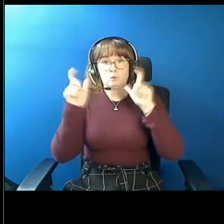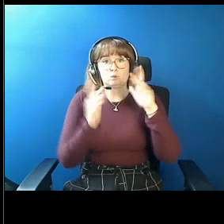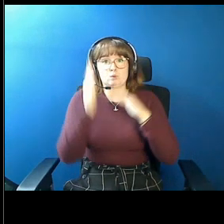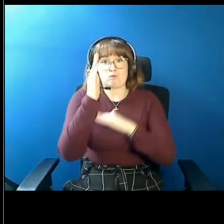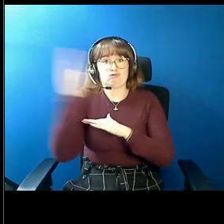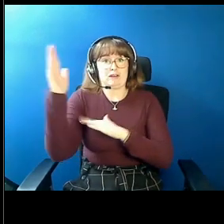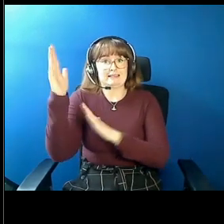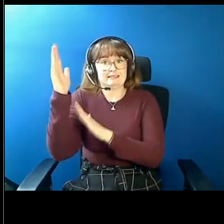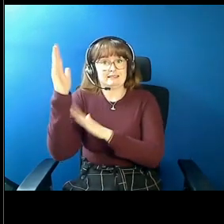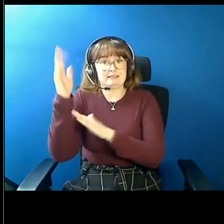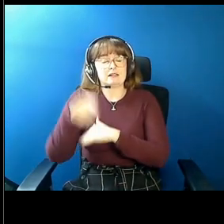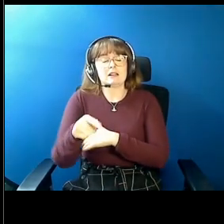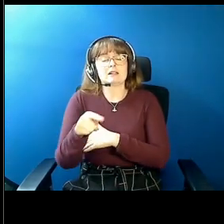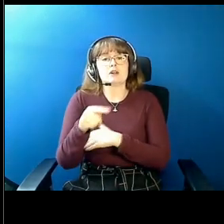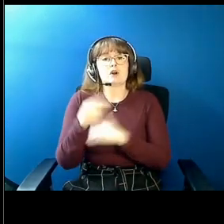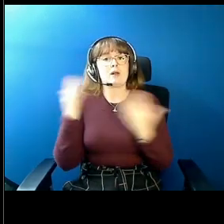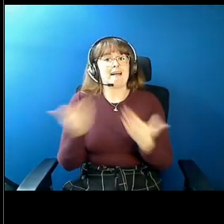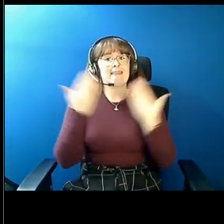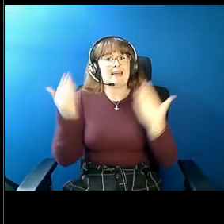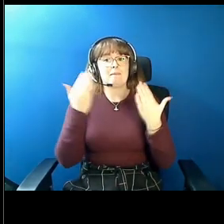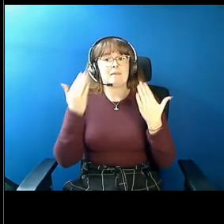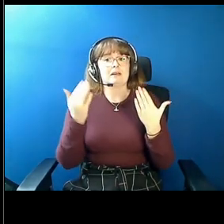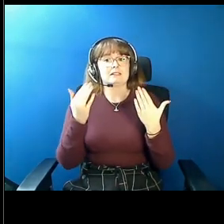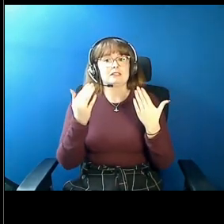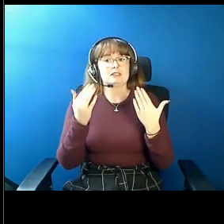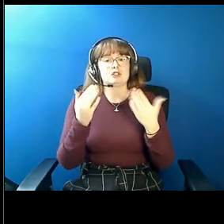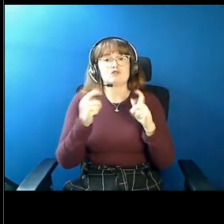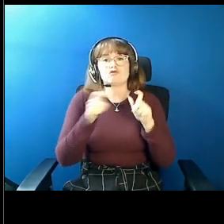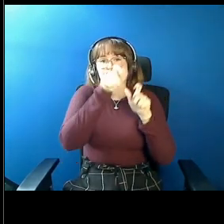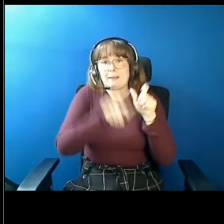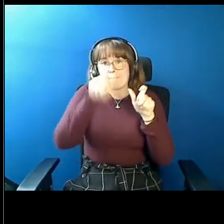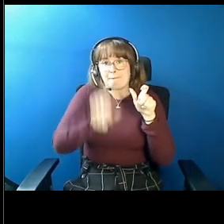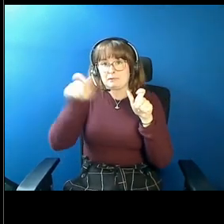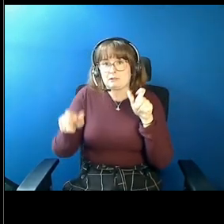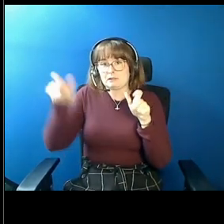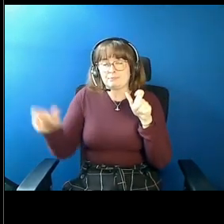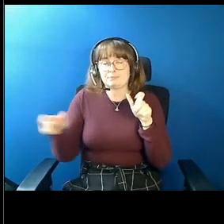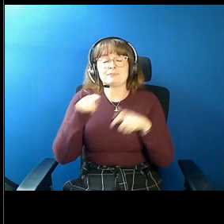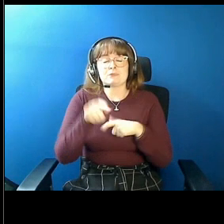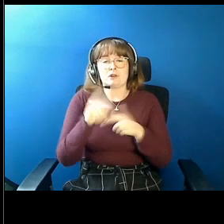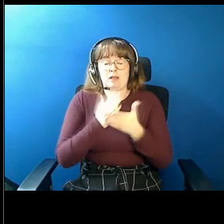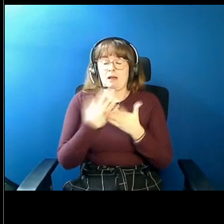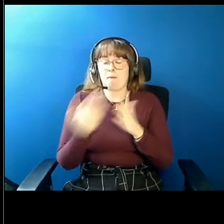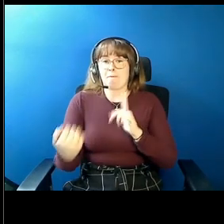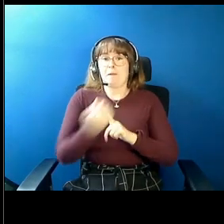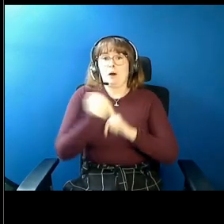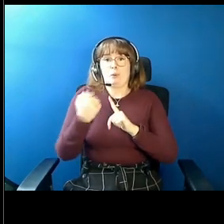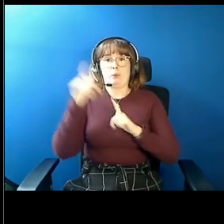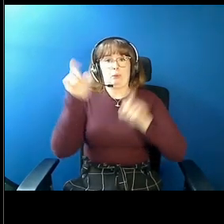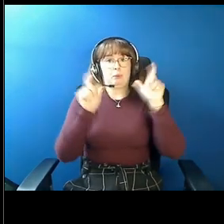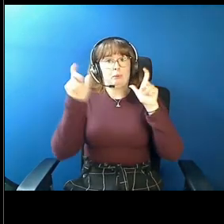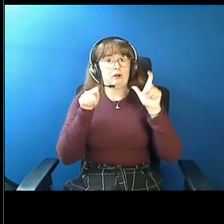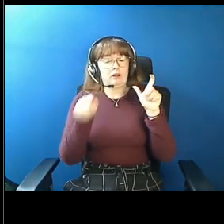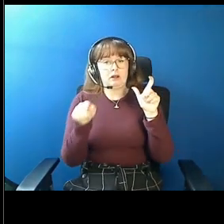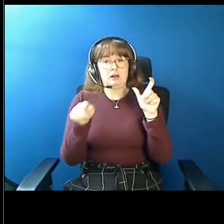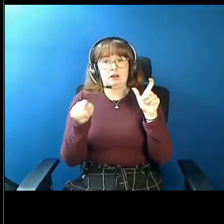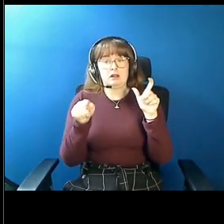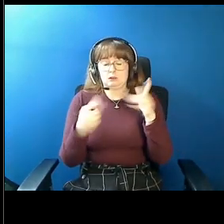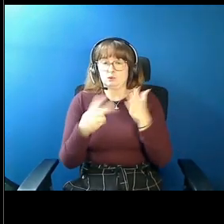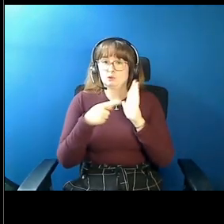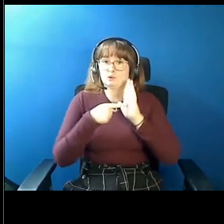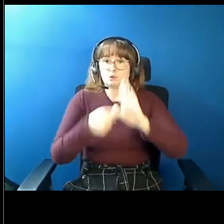before, it's called Climate Stripes. And it's a very stark illustration of the climate change